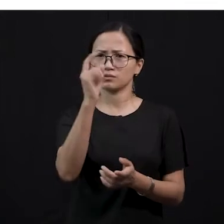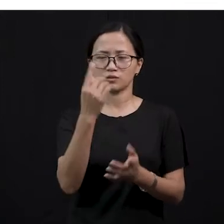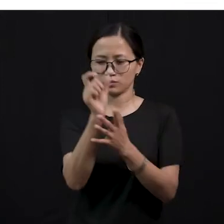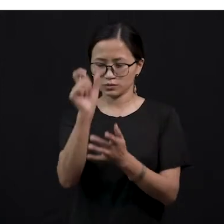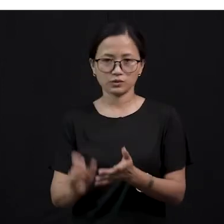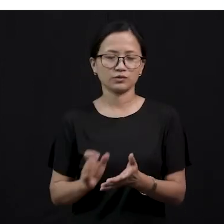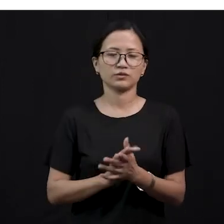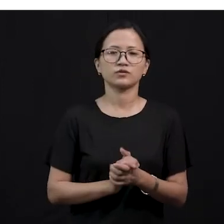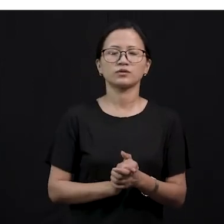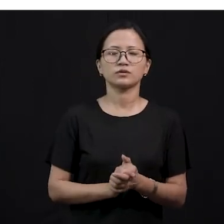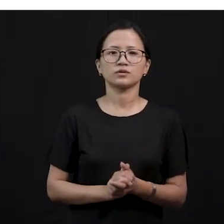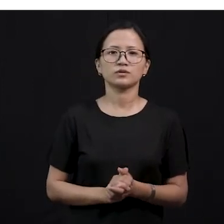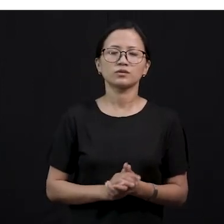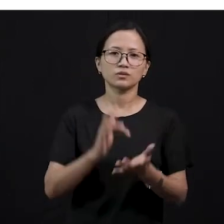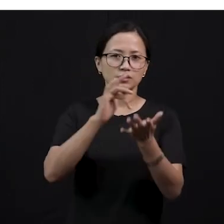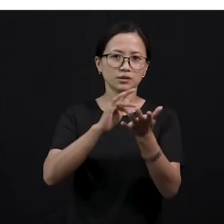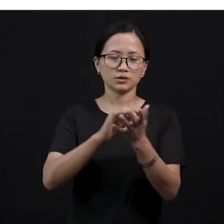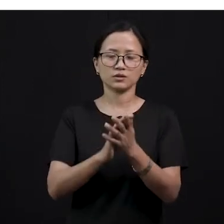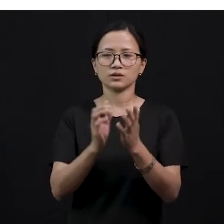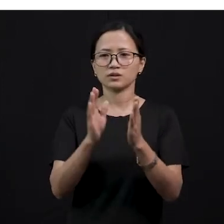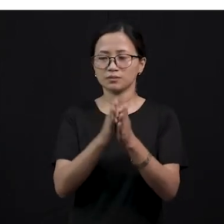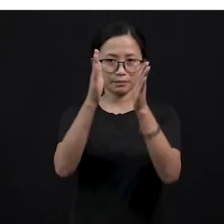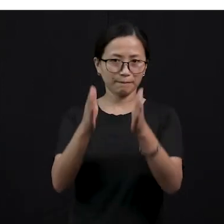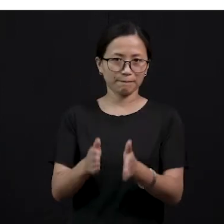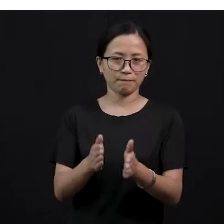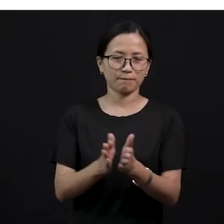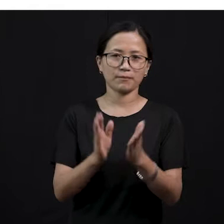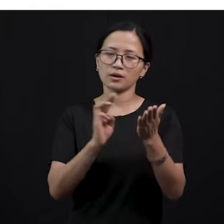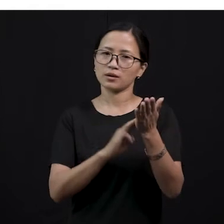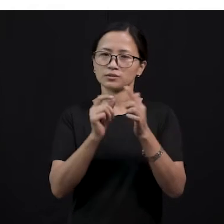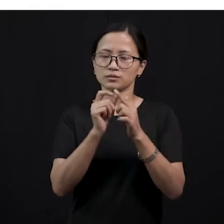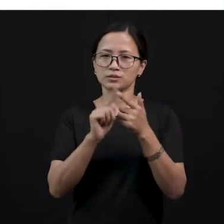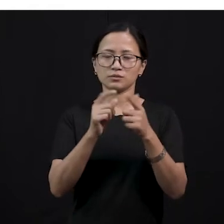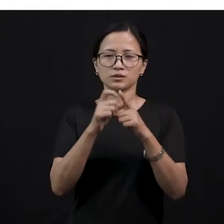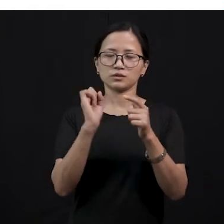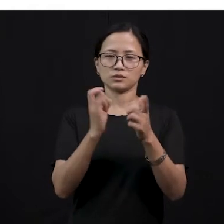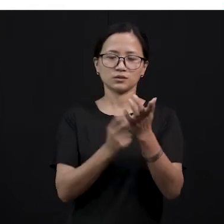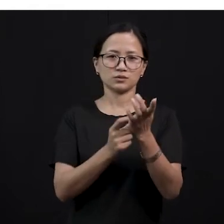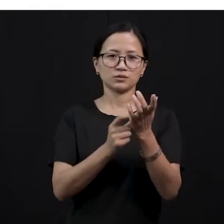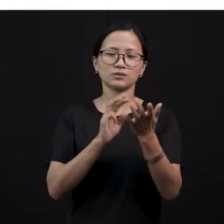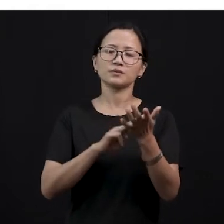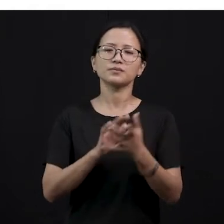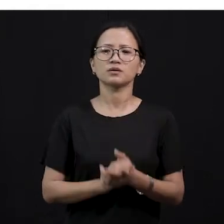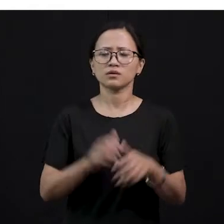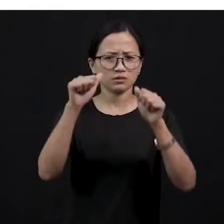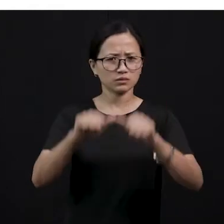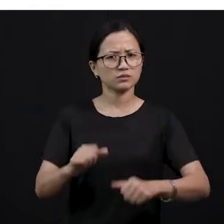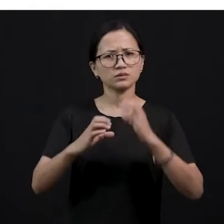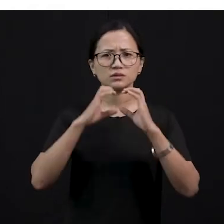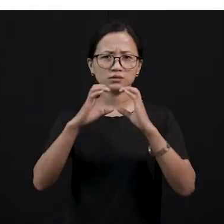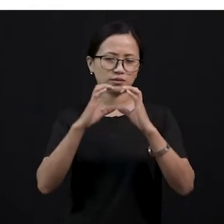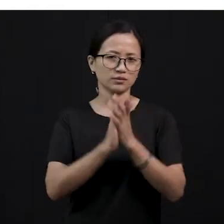of medium. So whatever medium is giving you information, or you are able to communicate,